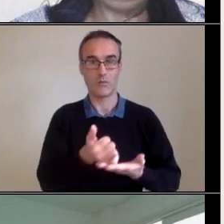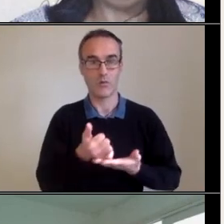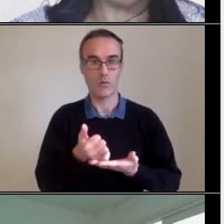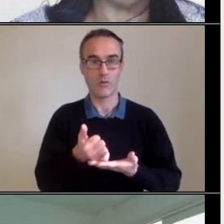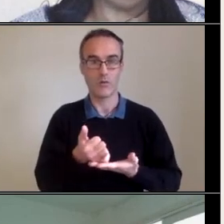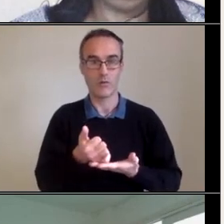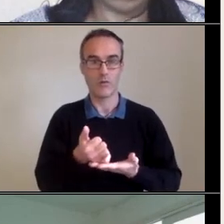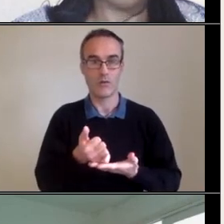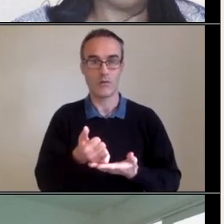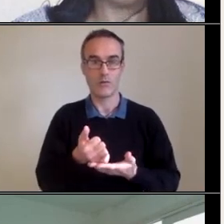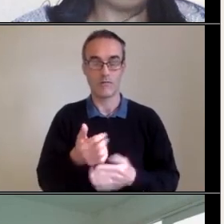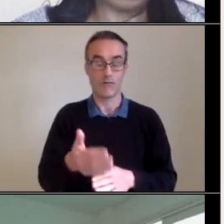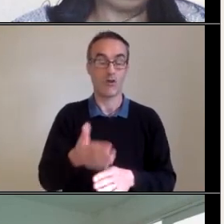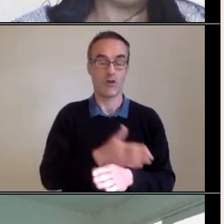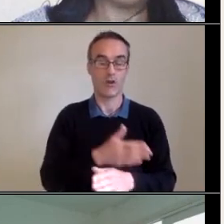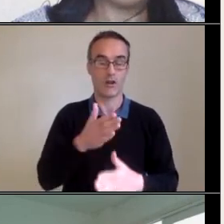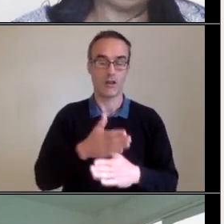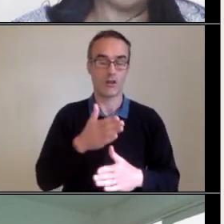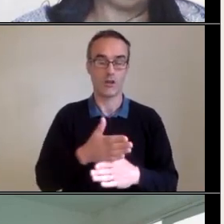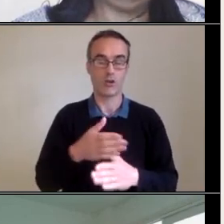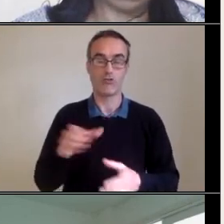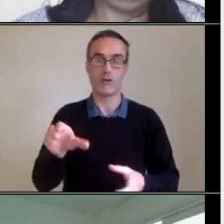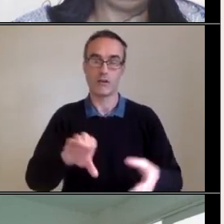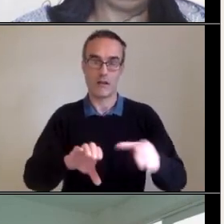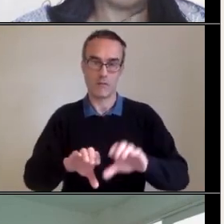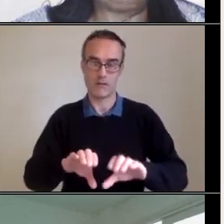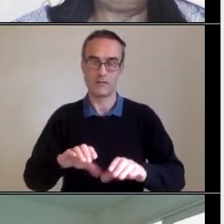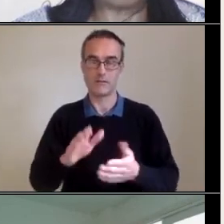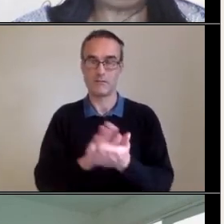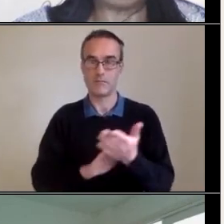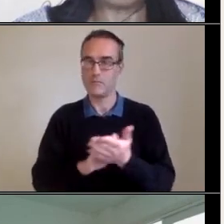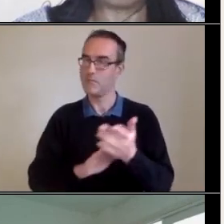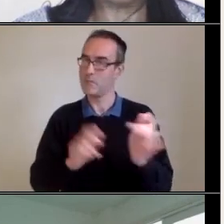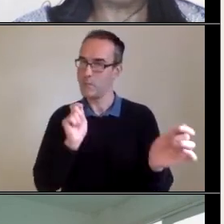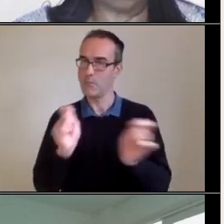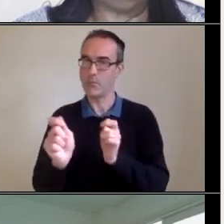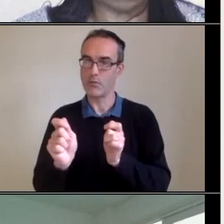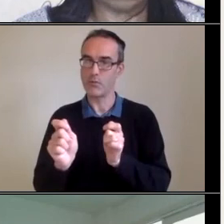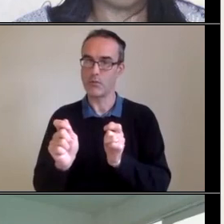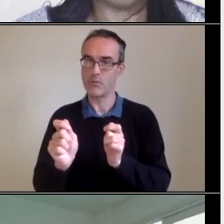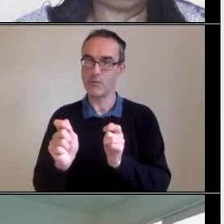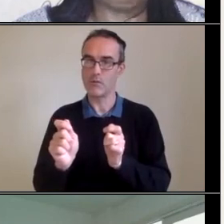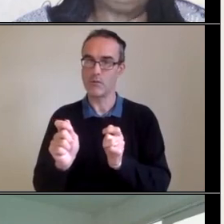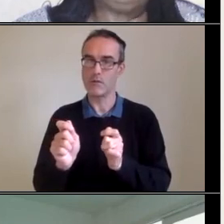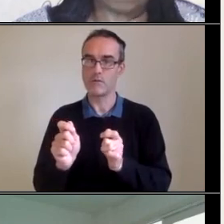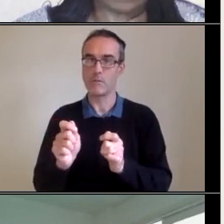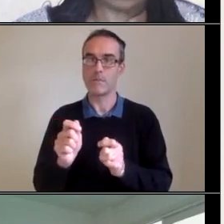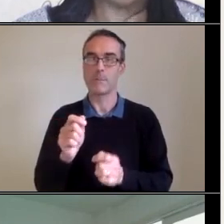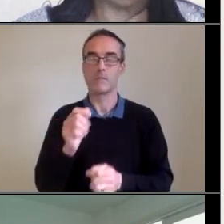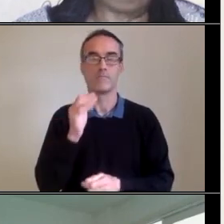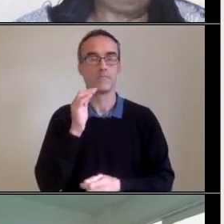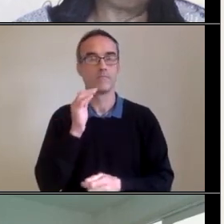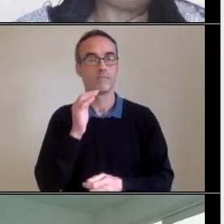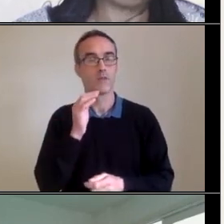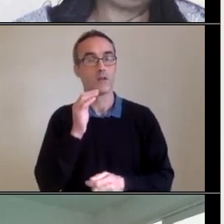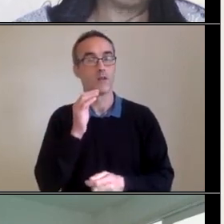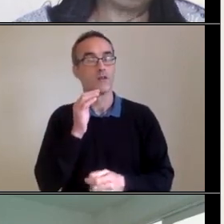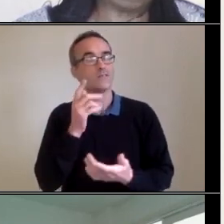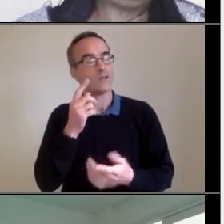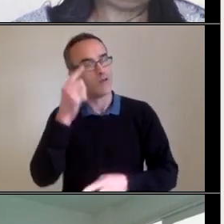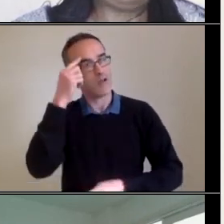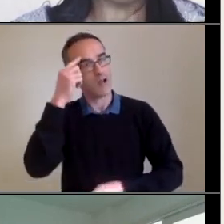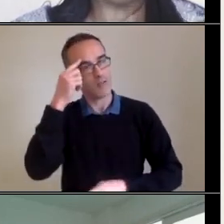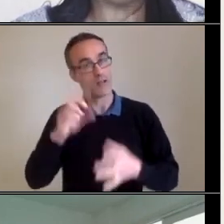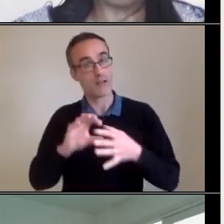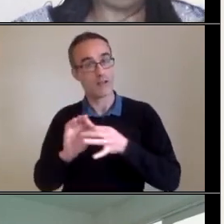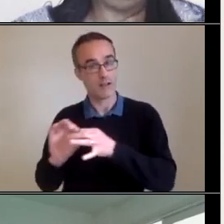career chemists will really make a change where they are properly counseled. Collaboration, support, and